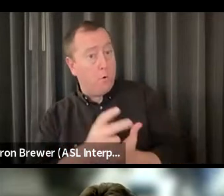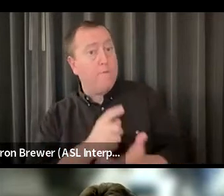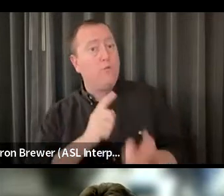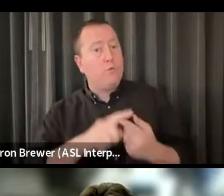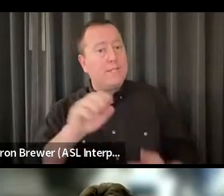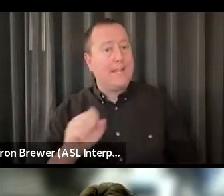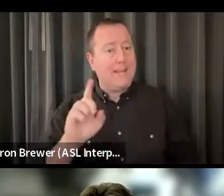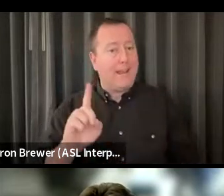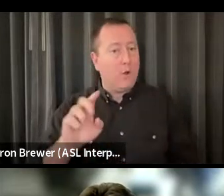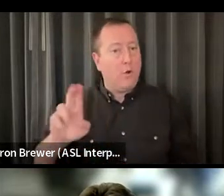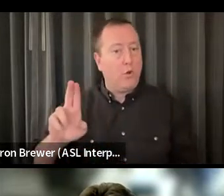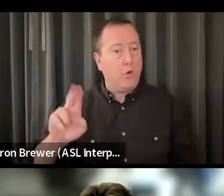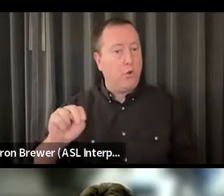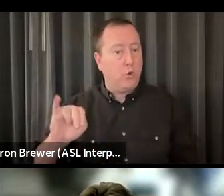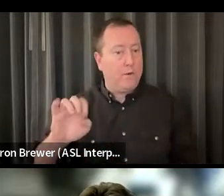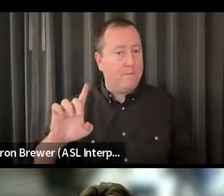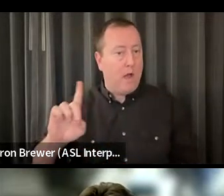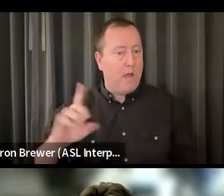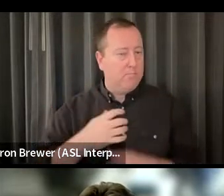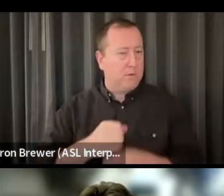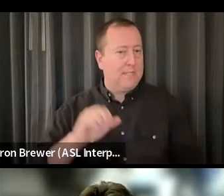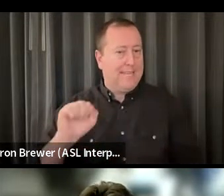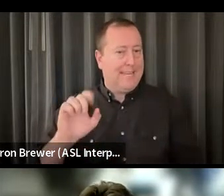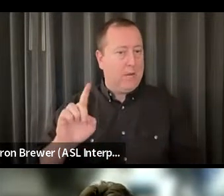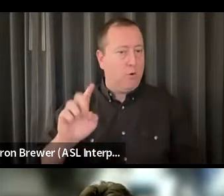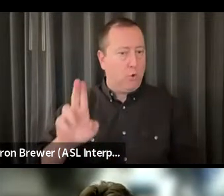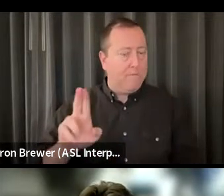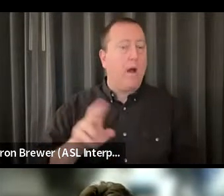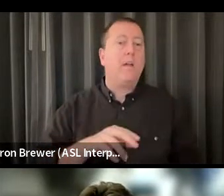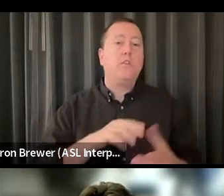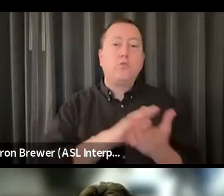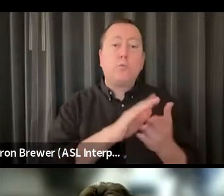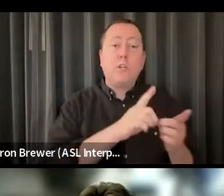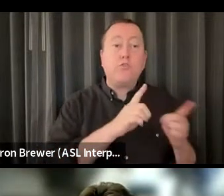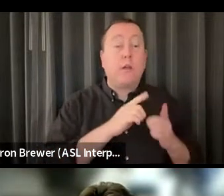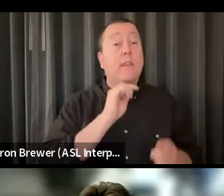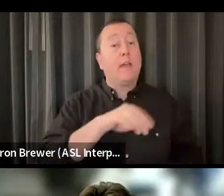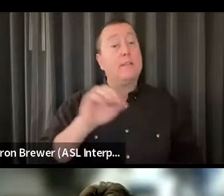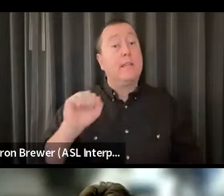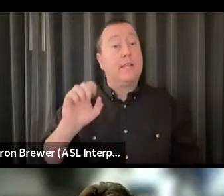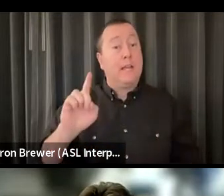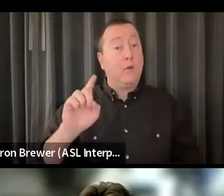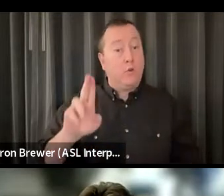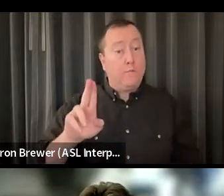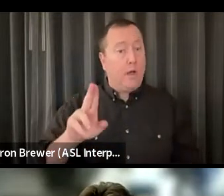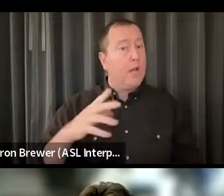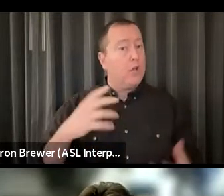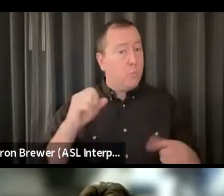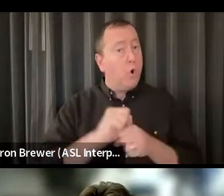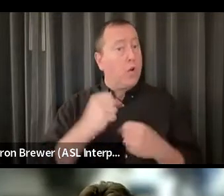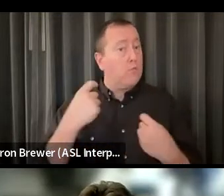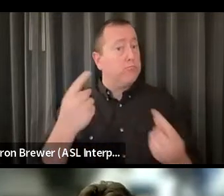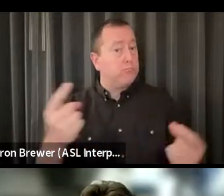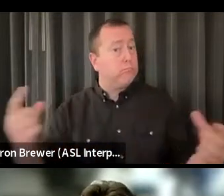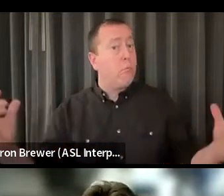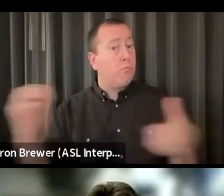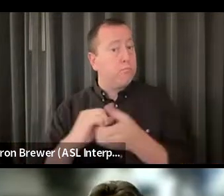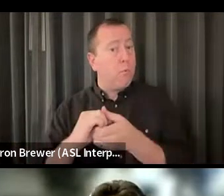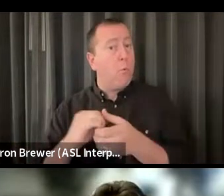David stated, San Diego Unified has been working in collaboration with Albert Einstein Academies since